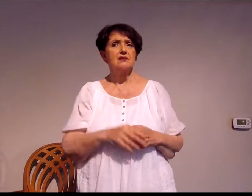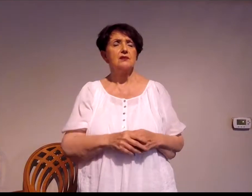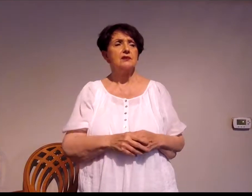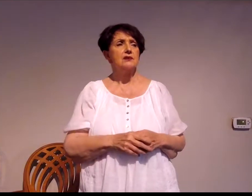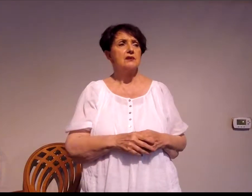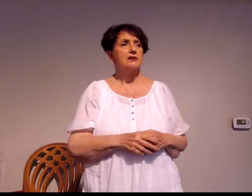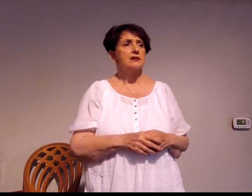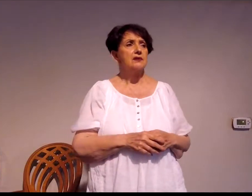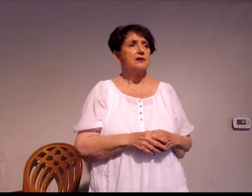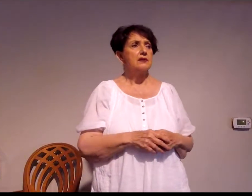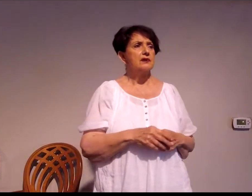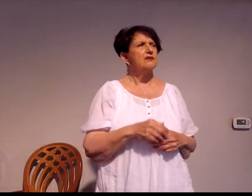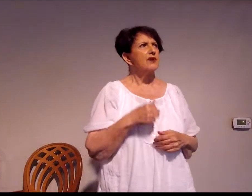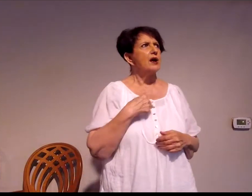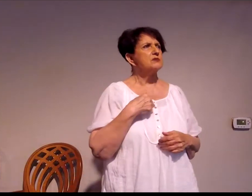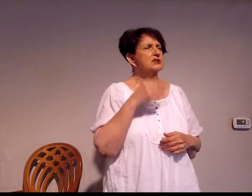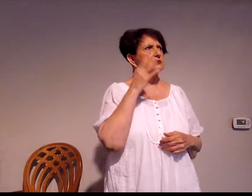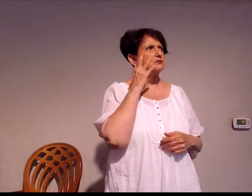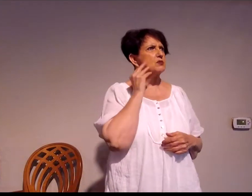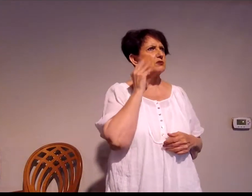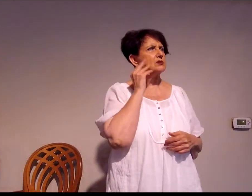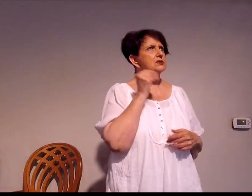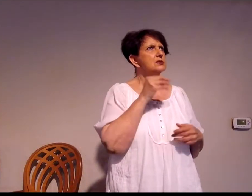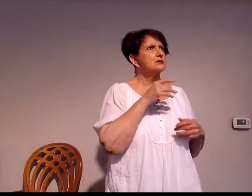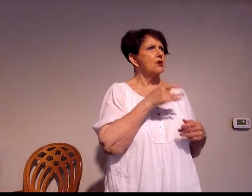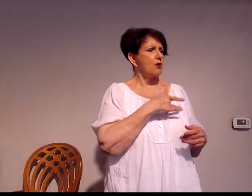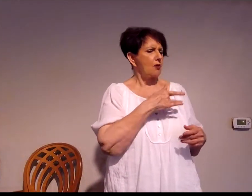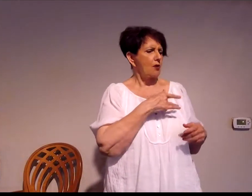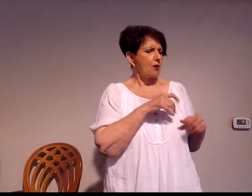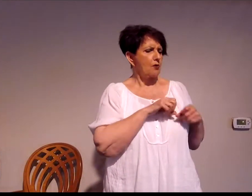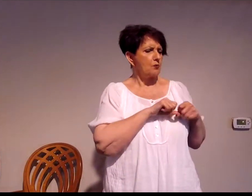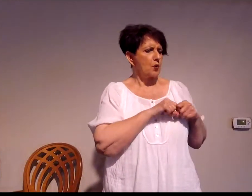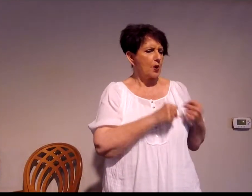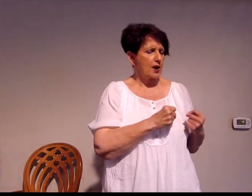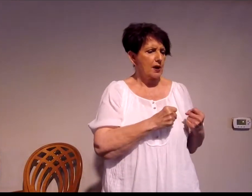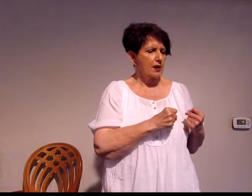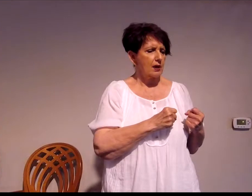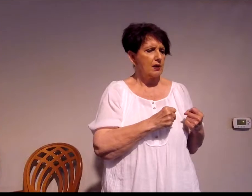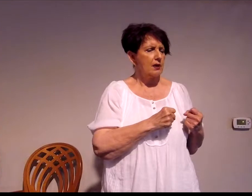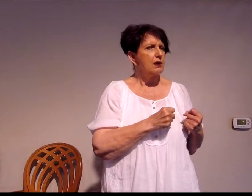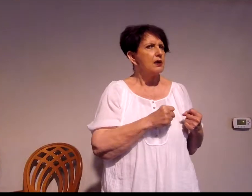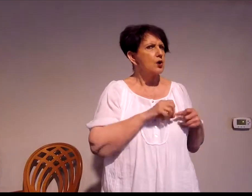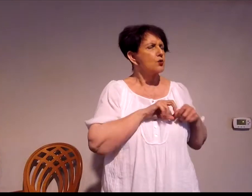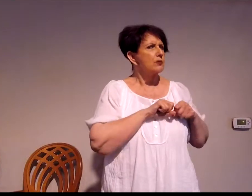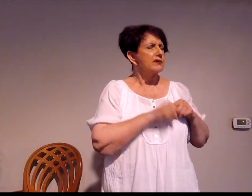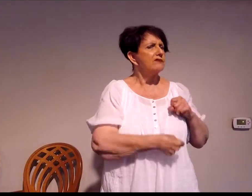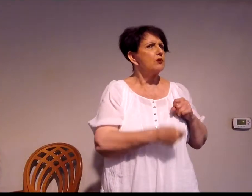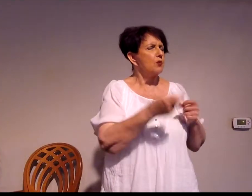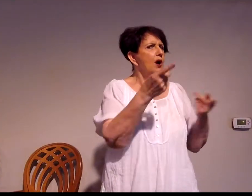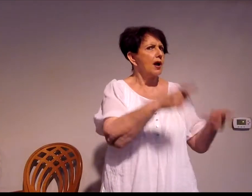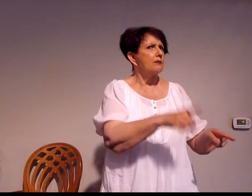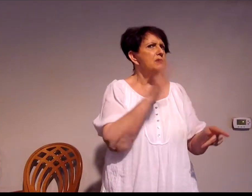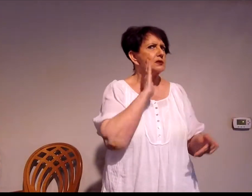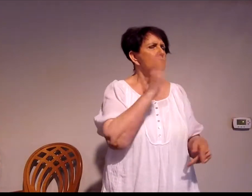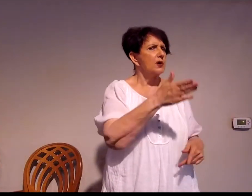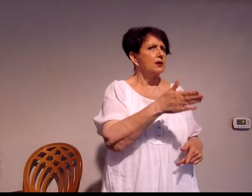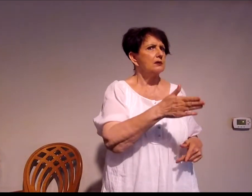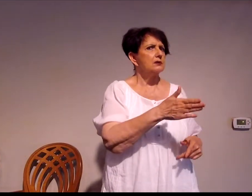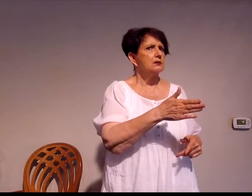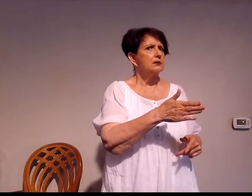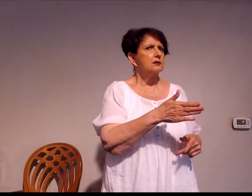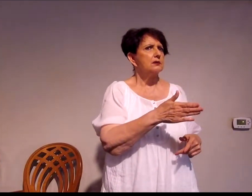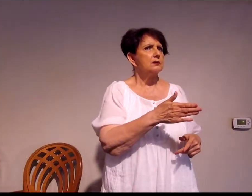If what I'm experiencing is heartbreak, the grieving is actually inevitable. It comes at some point, especially if